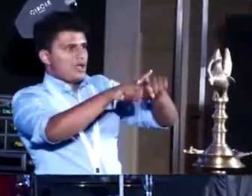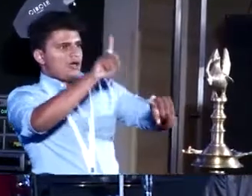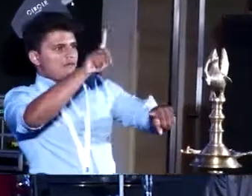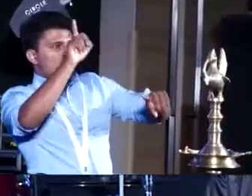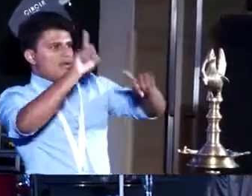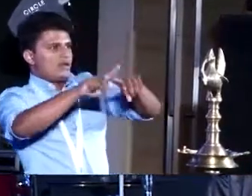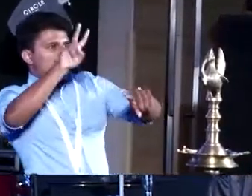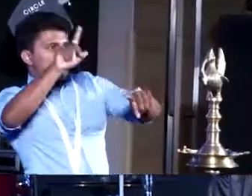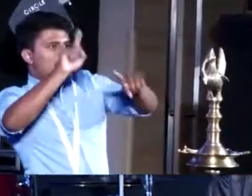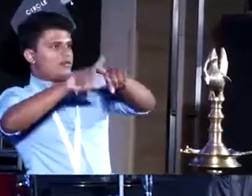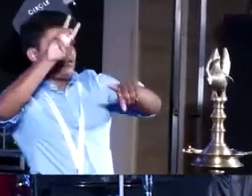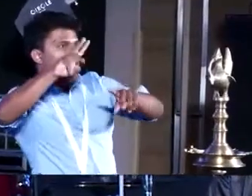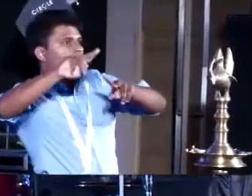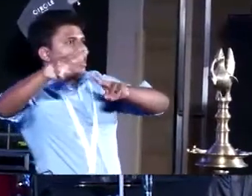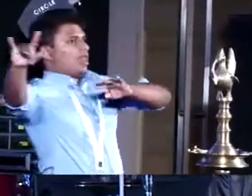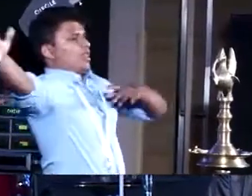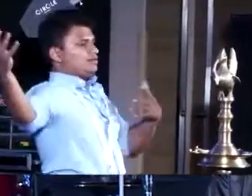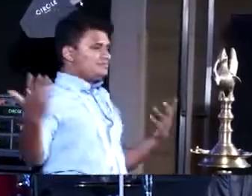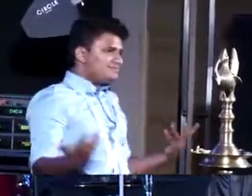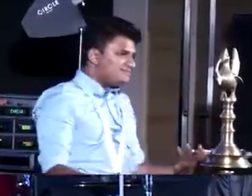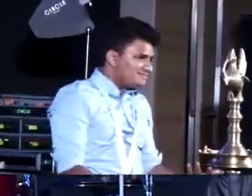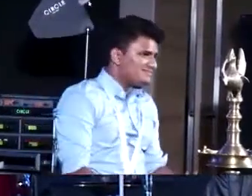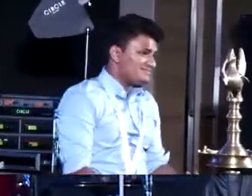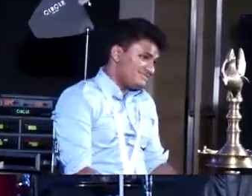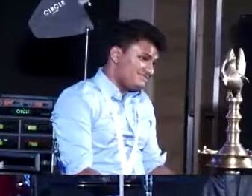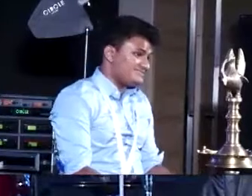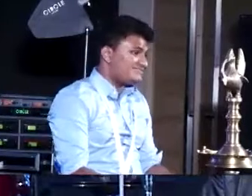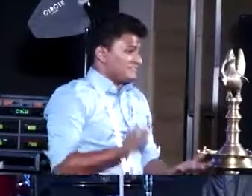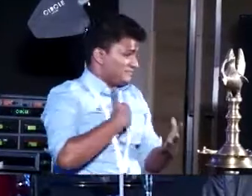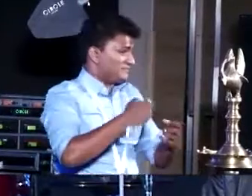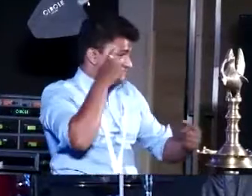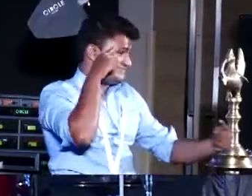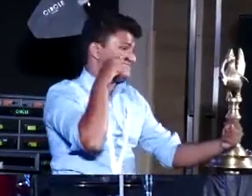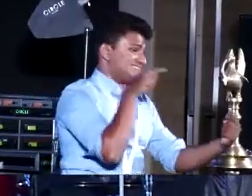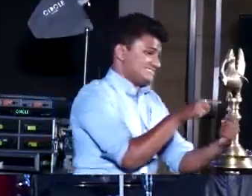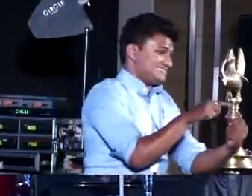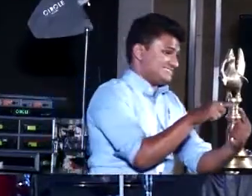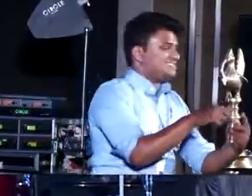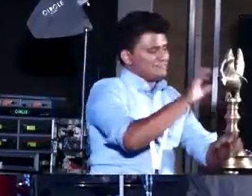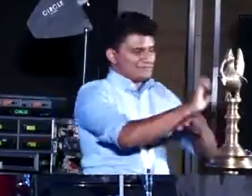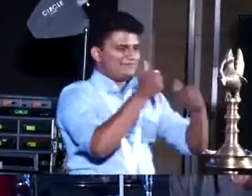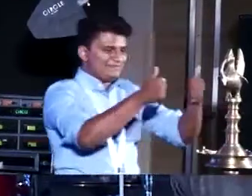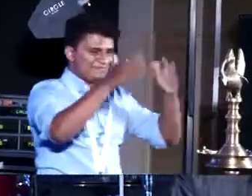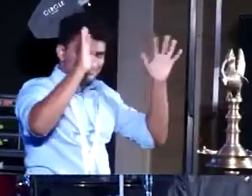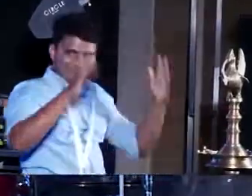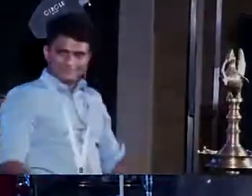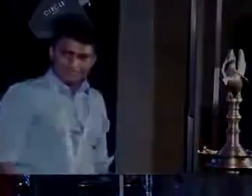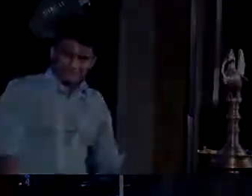2 into 3 and it just multiplies. And that's what we are aiming for. Have a great evening. Thank you.